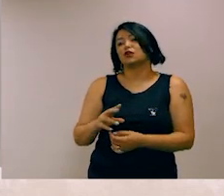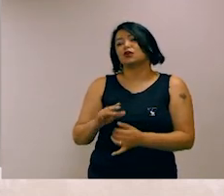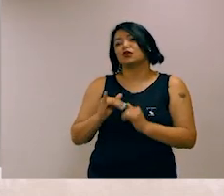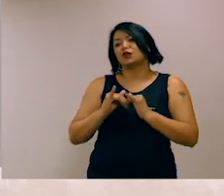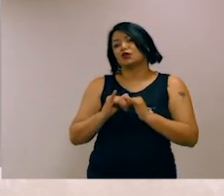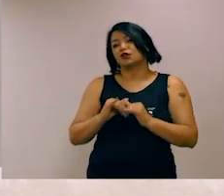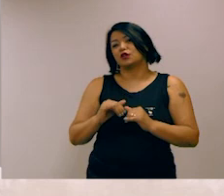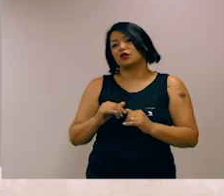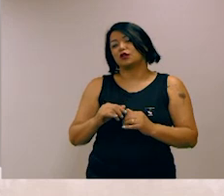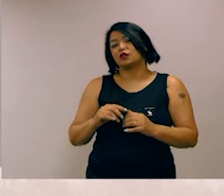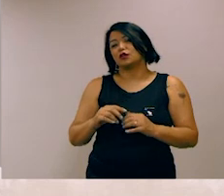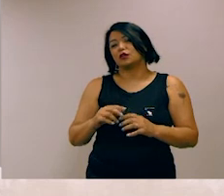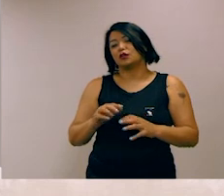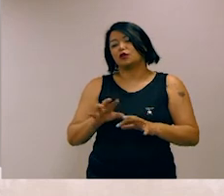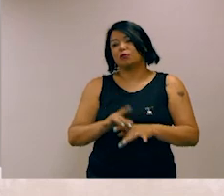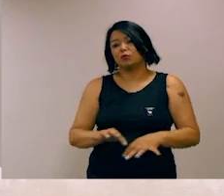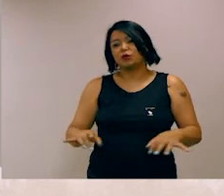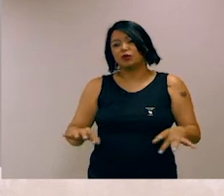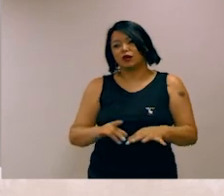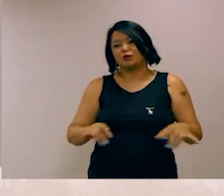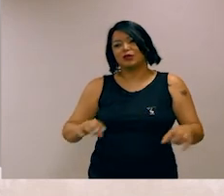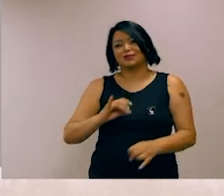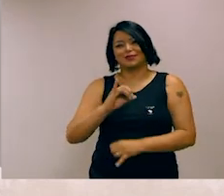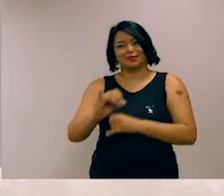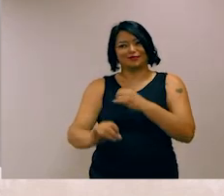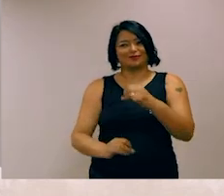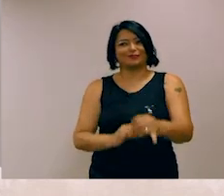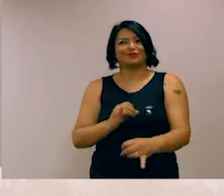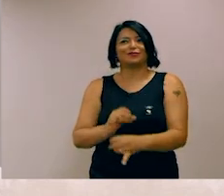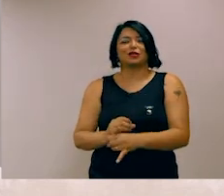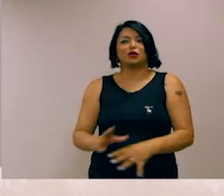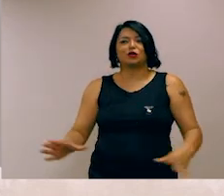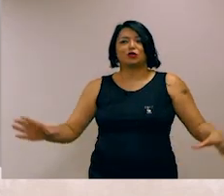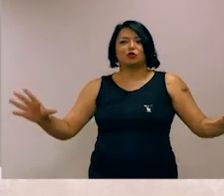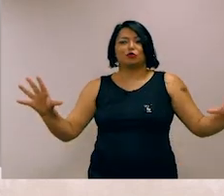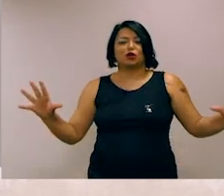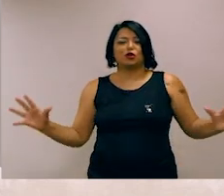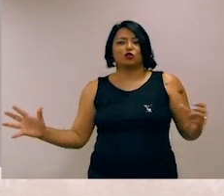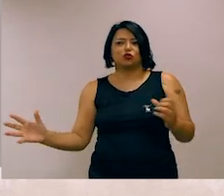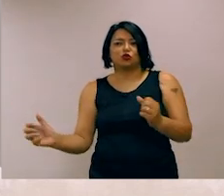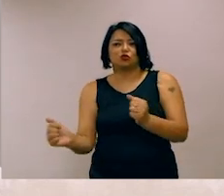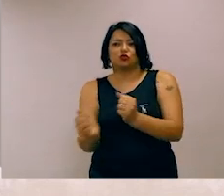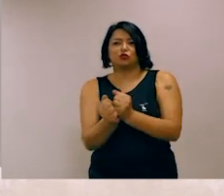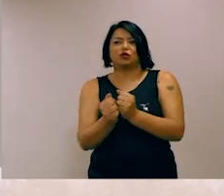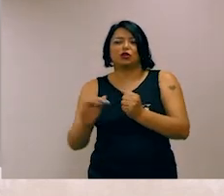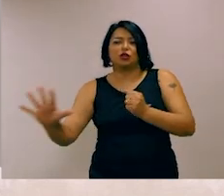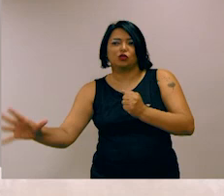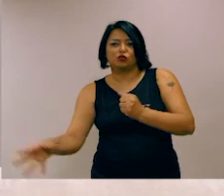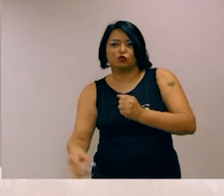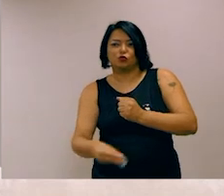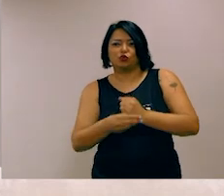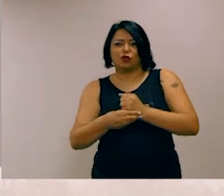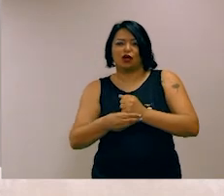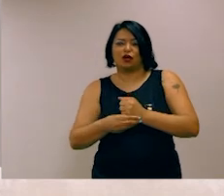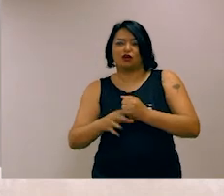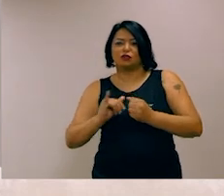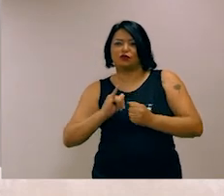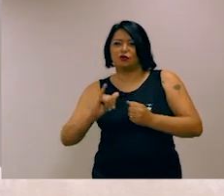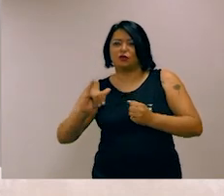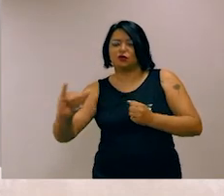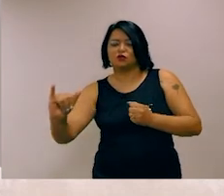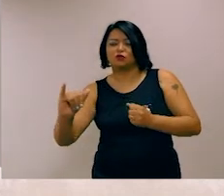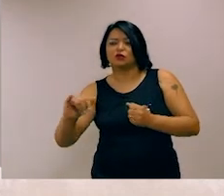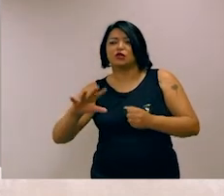in BI, ETL, data warehouse, so that they can collect our information, try to